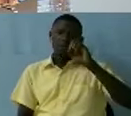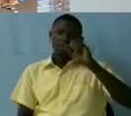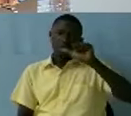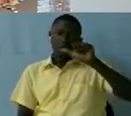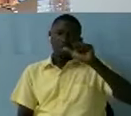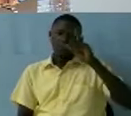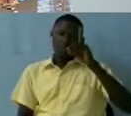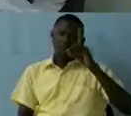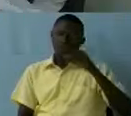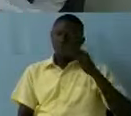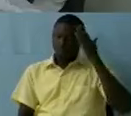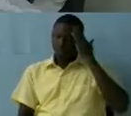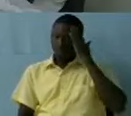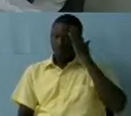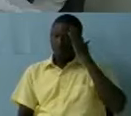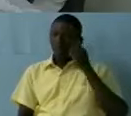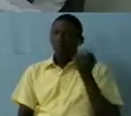me all of it.